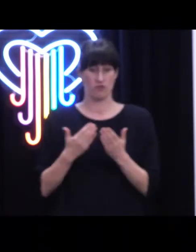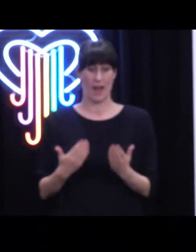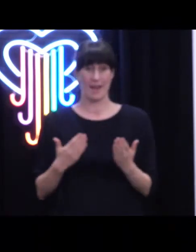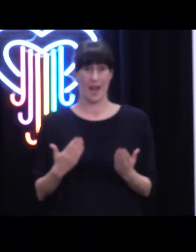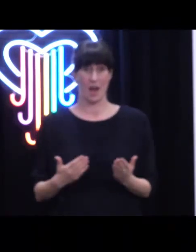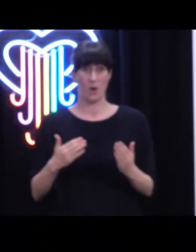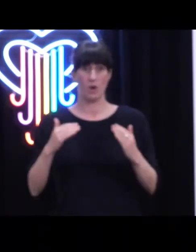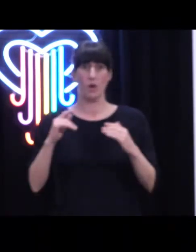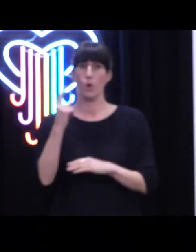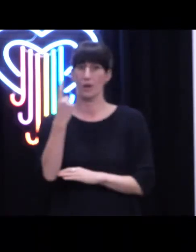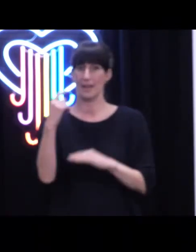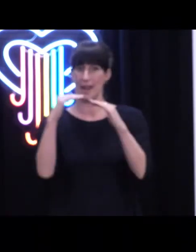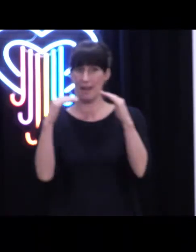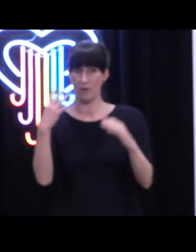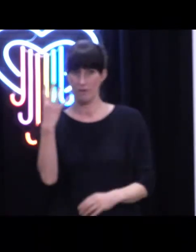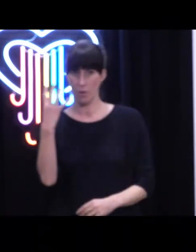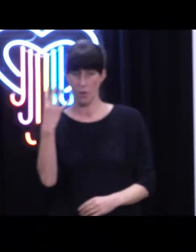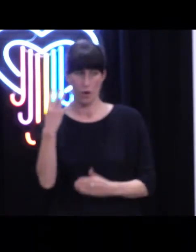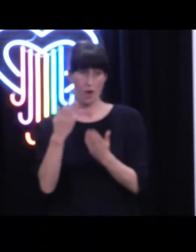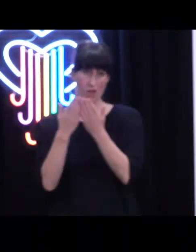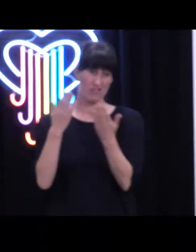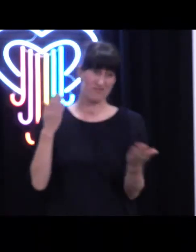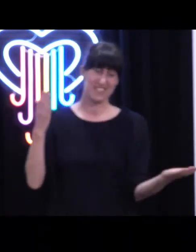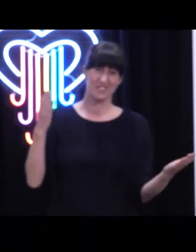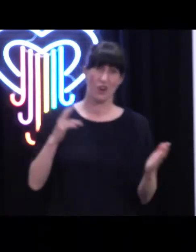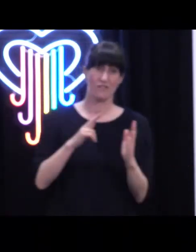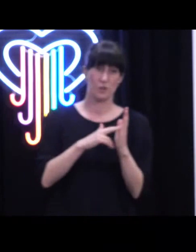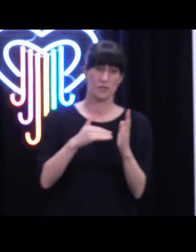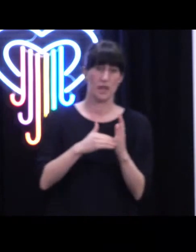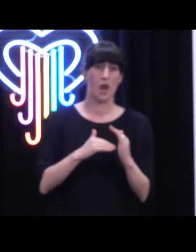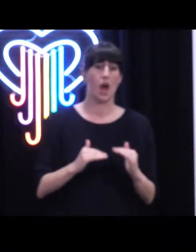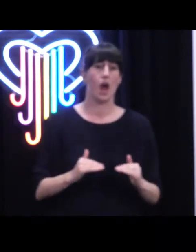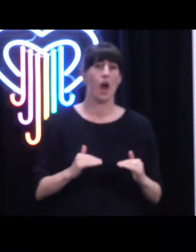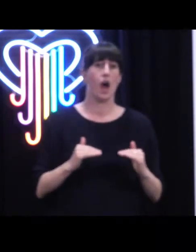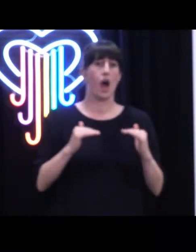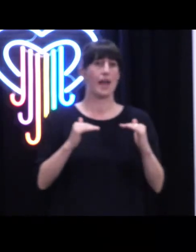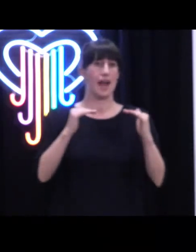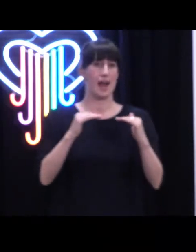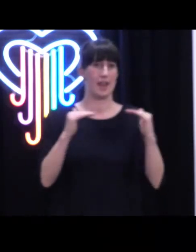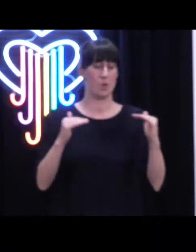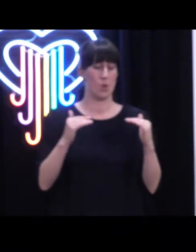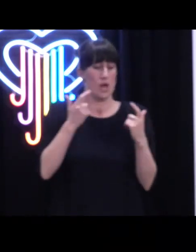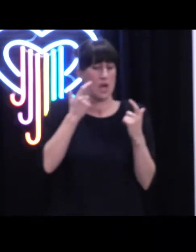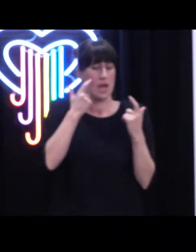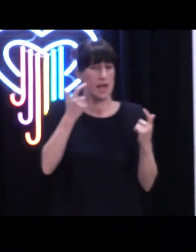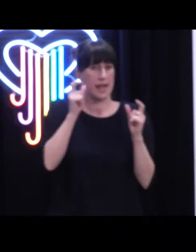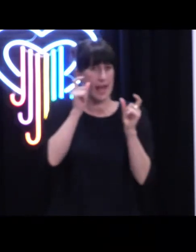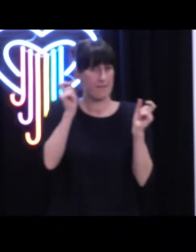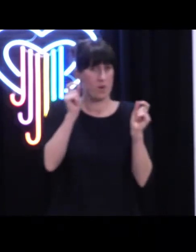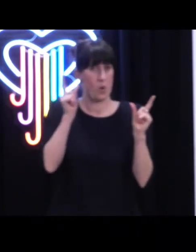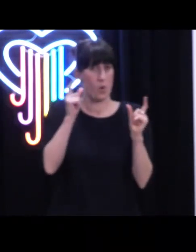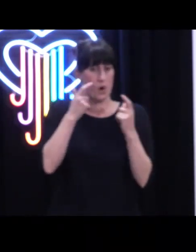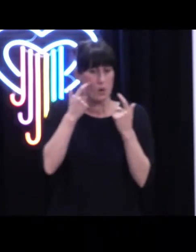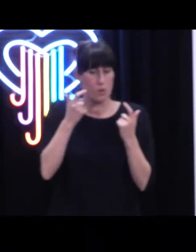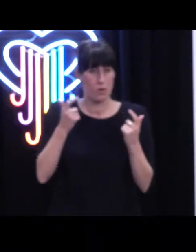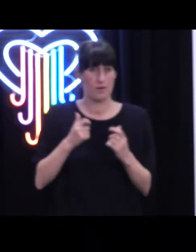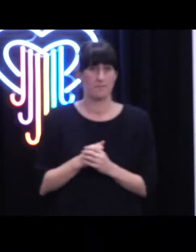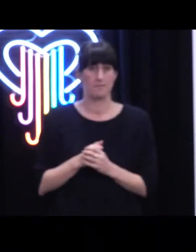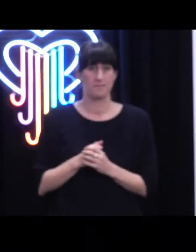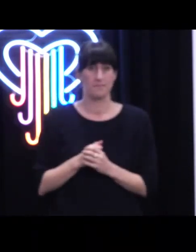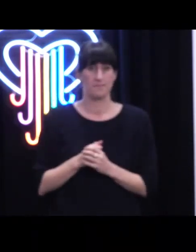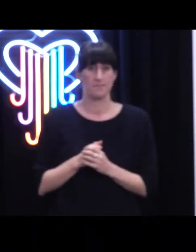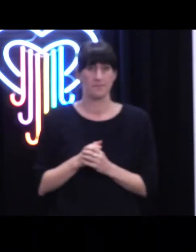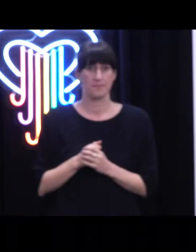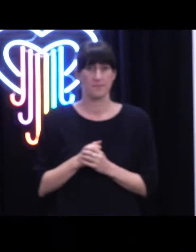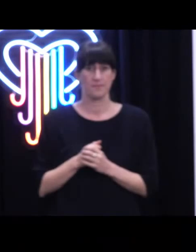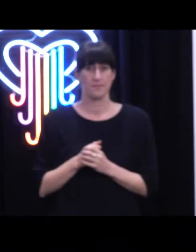4, the rest of New Zealand is in a very high level state of precaution. We entered in on the top rung